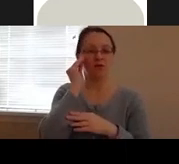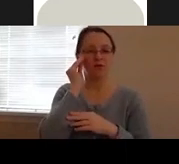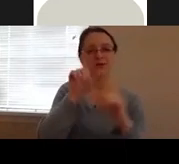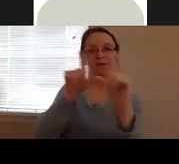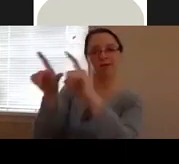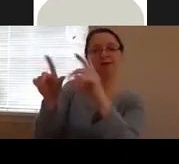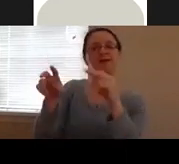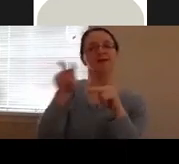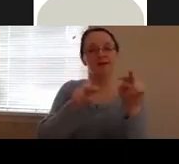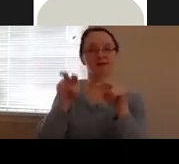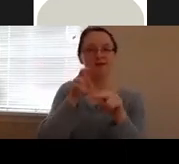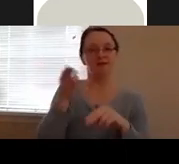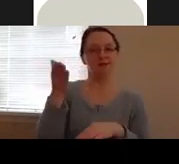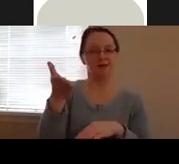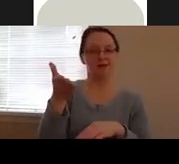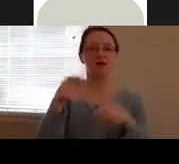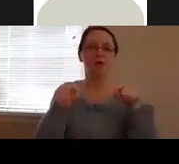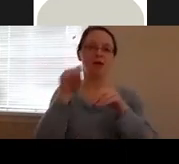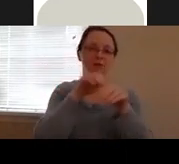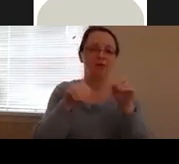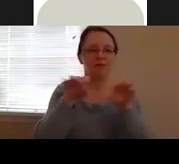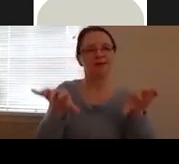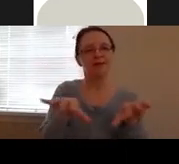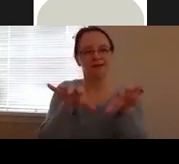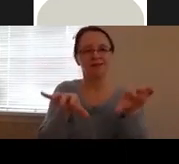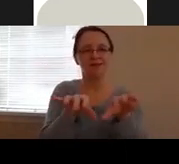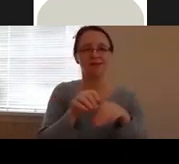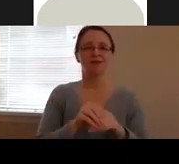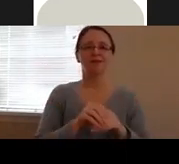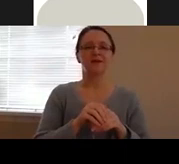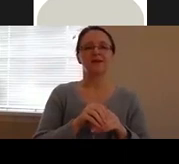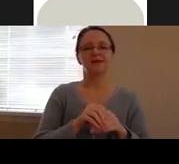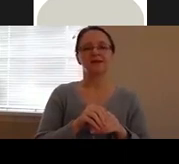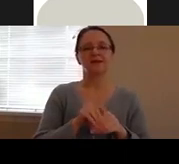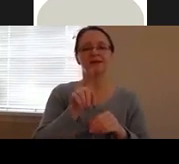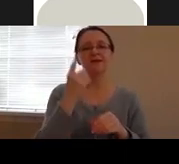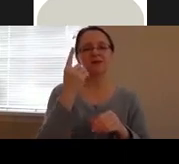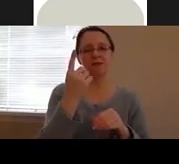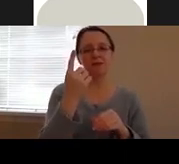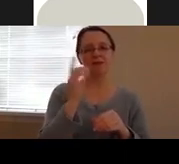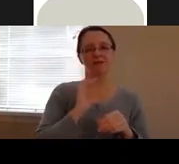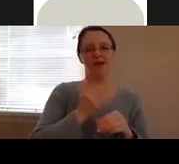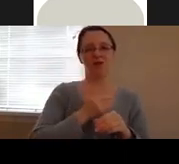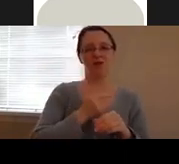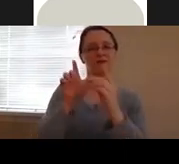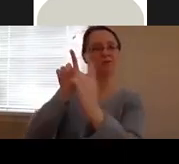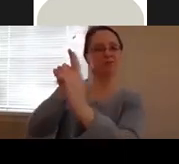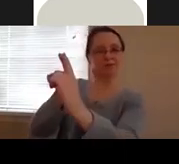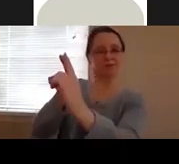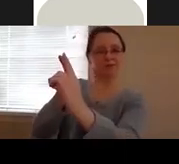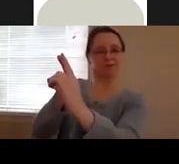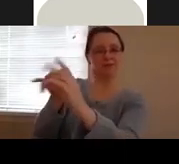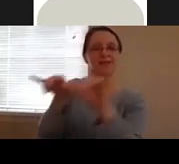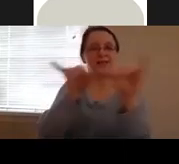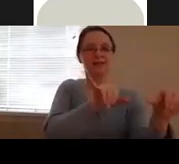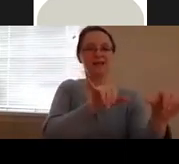monitor people as they are moving and their activity at their gait. So this is from one of our deployment, and you see this is a device very similar to the device that